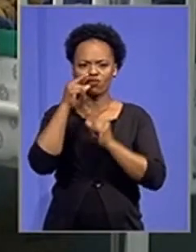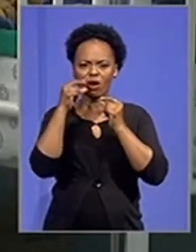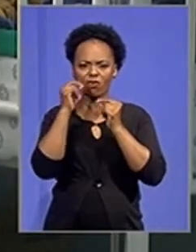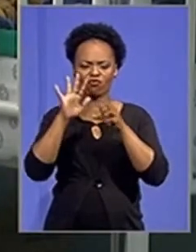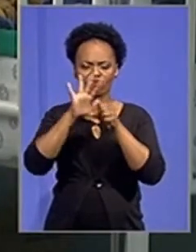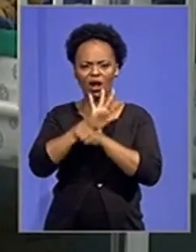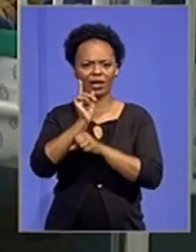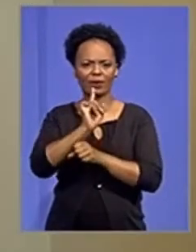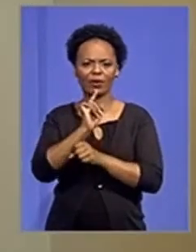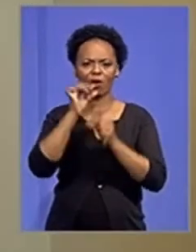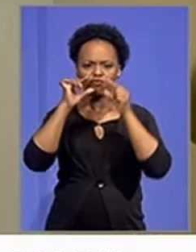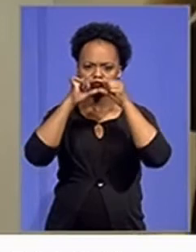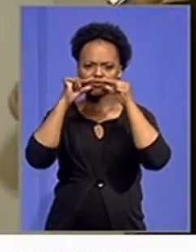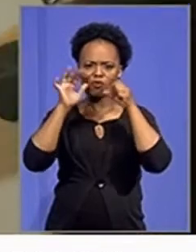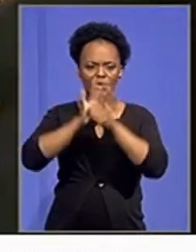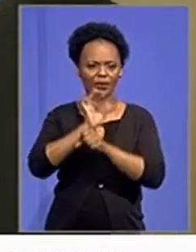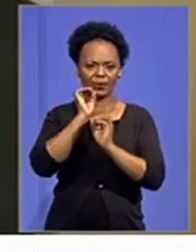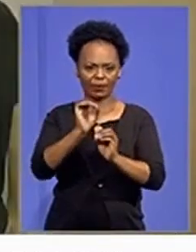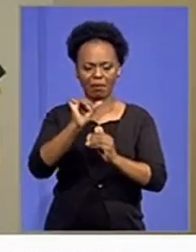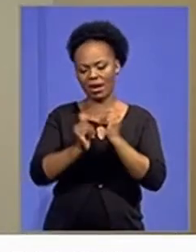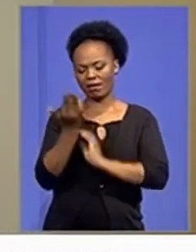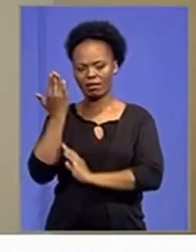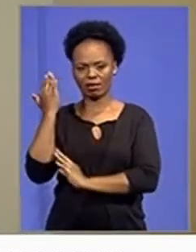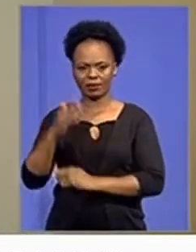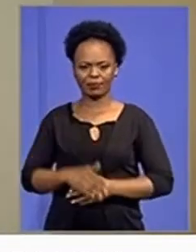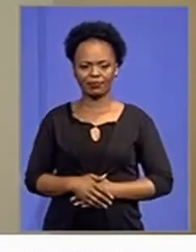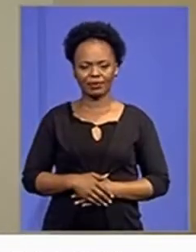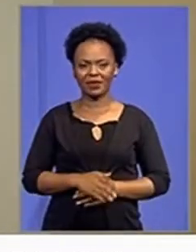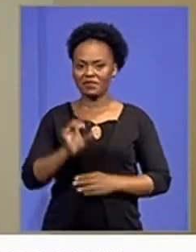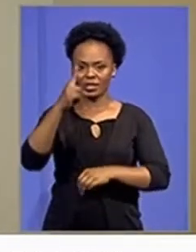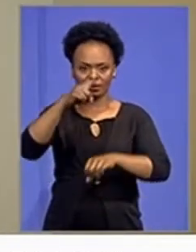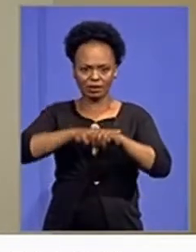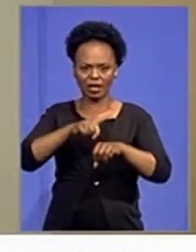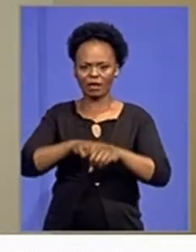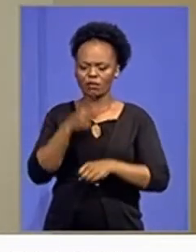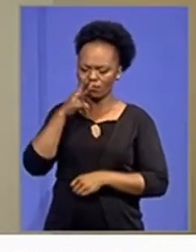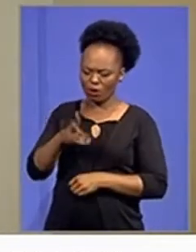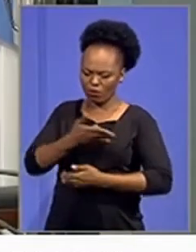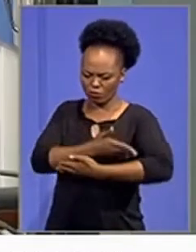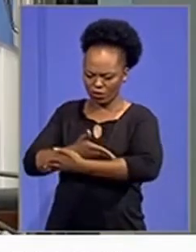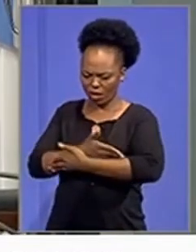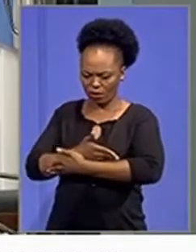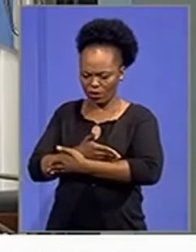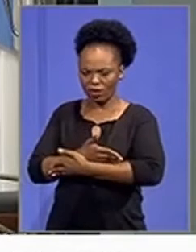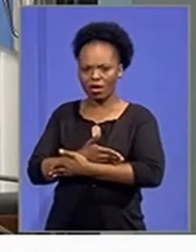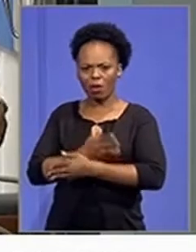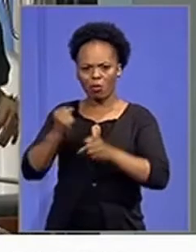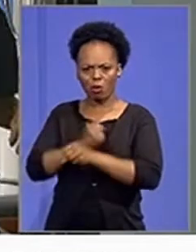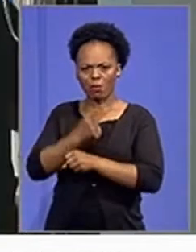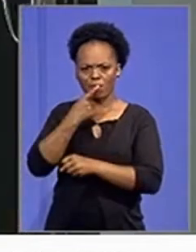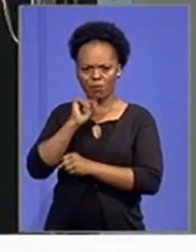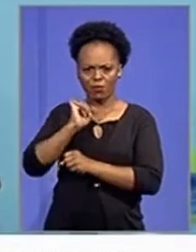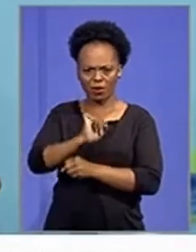a sena go belegwa dikgwedi di šupa tša go feta. E be e le lekga la mathomo a bona motho a na le molomo wa go swana le wa ngwana wa